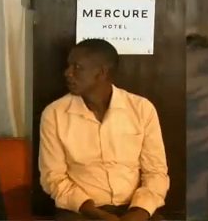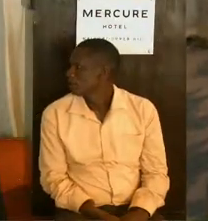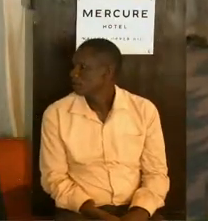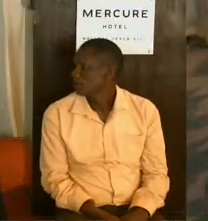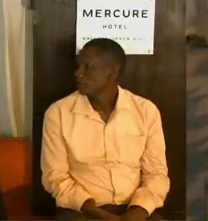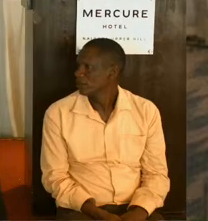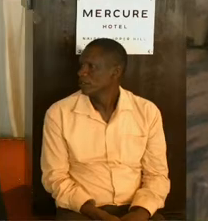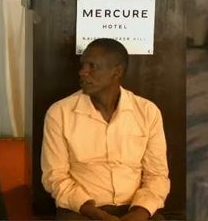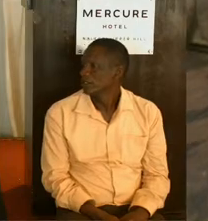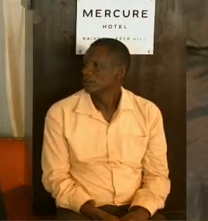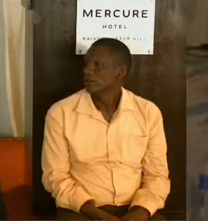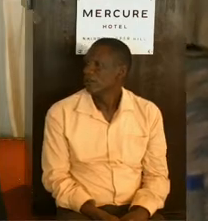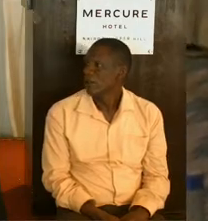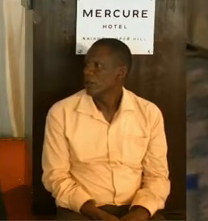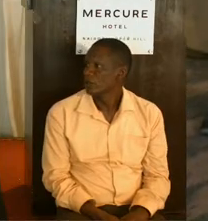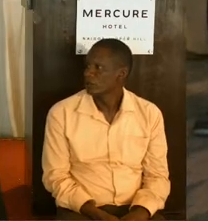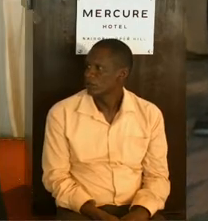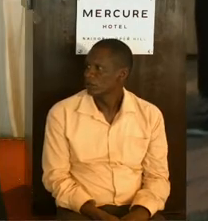foreign